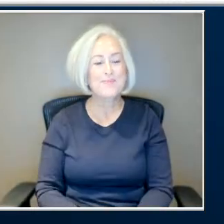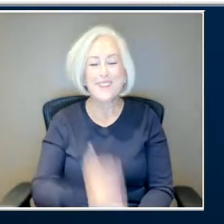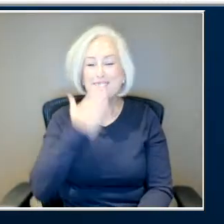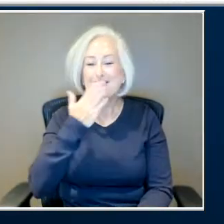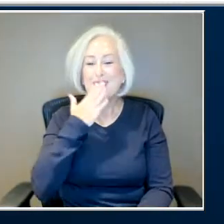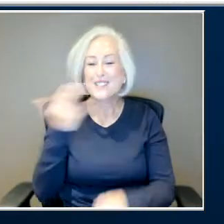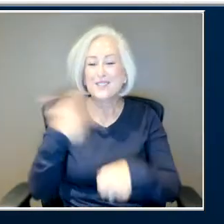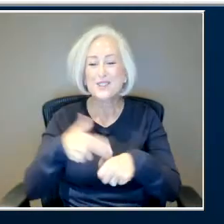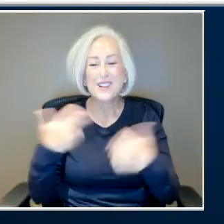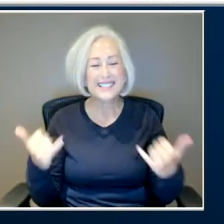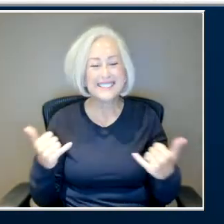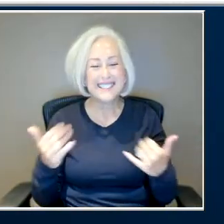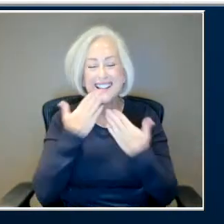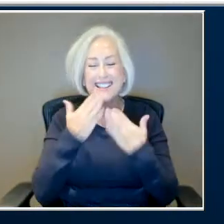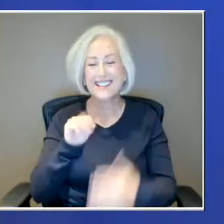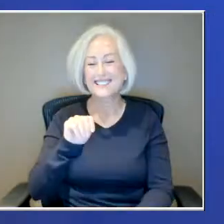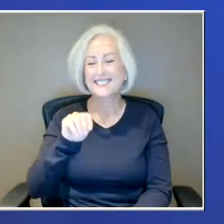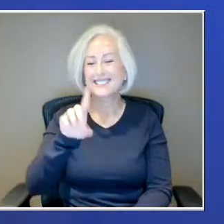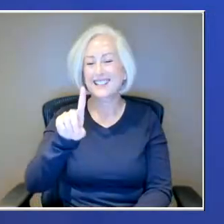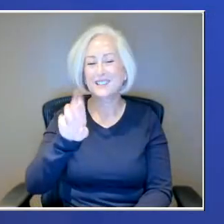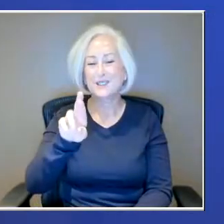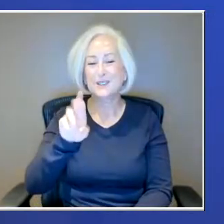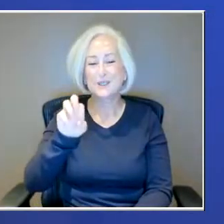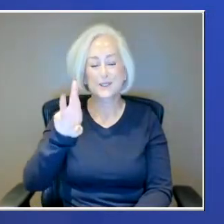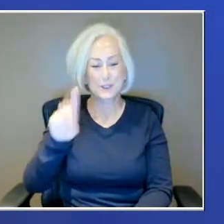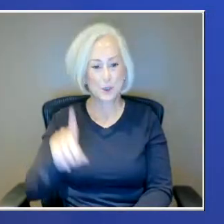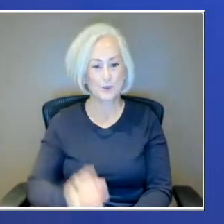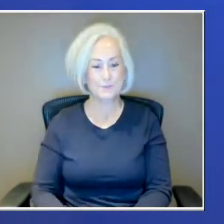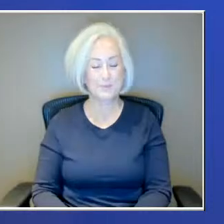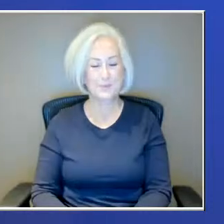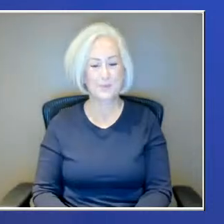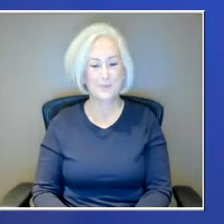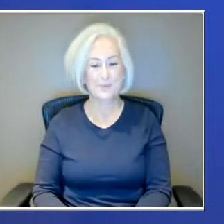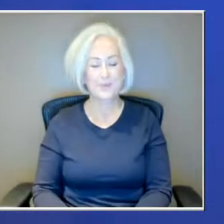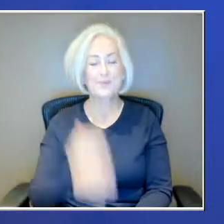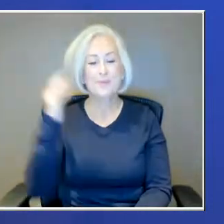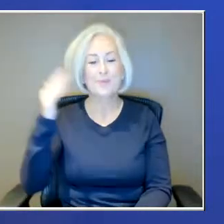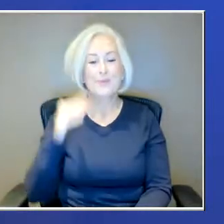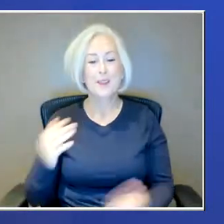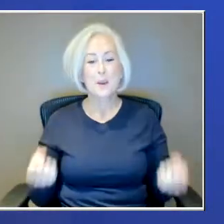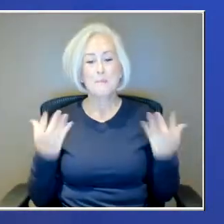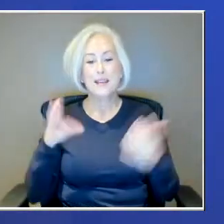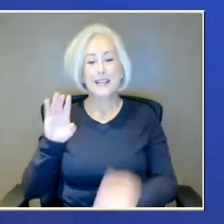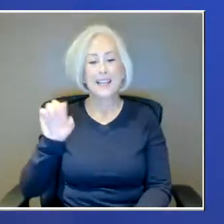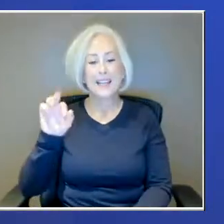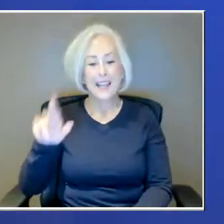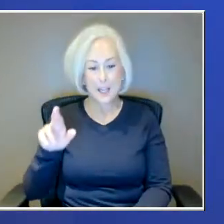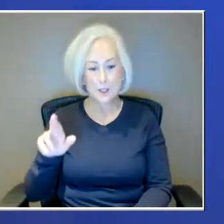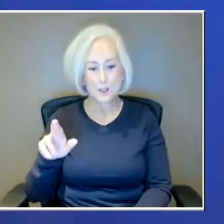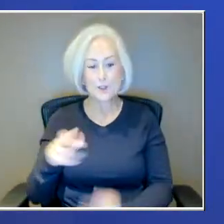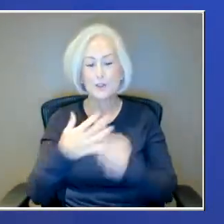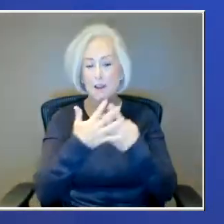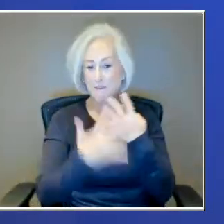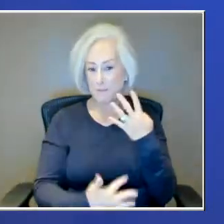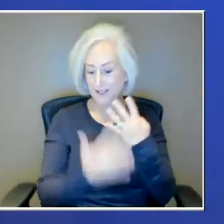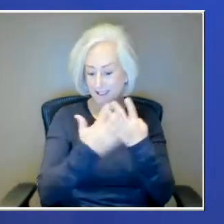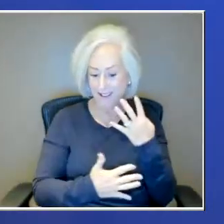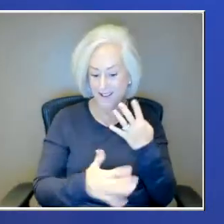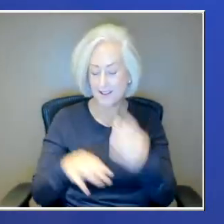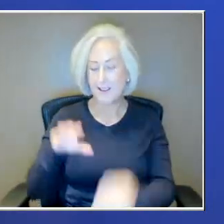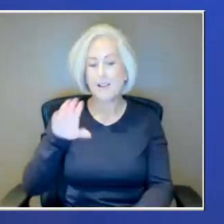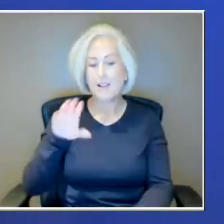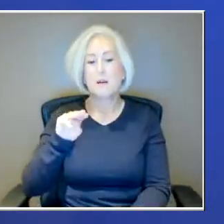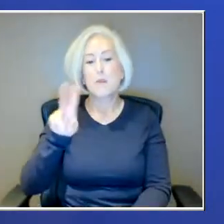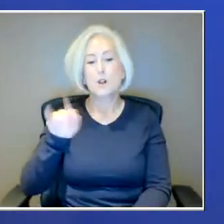Thanks, Dr. Sood. Well, like many cancers of the blood and bone marrow, multiple myeloma has a habit of responding to